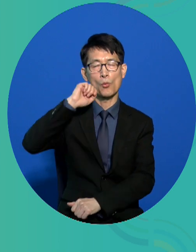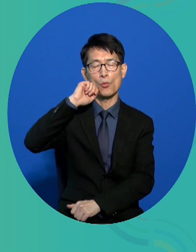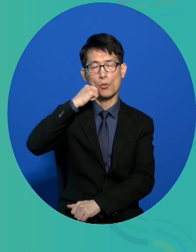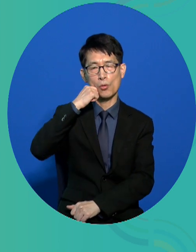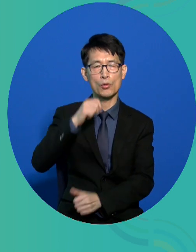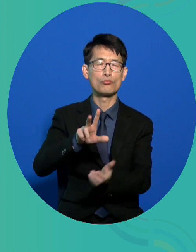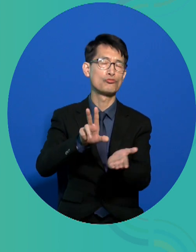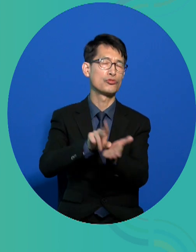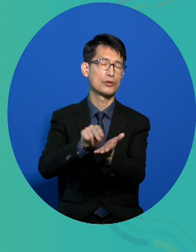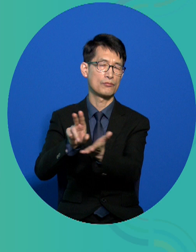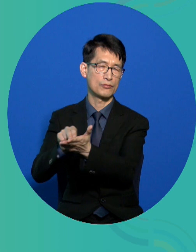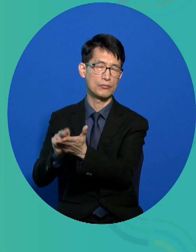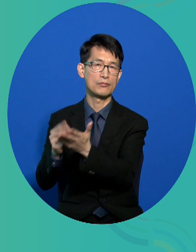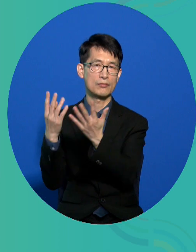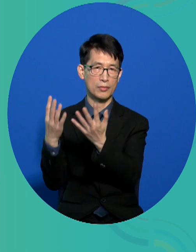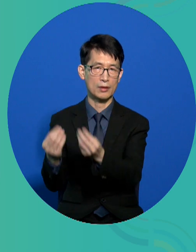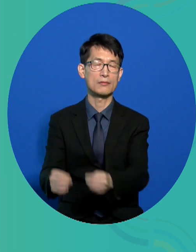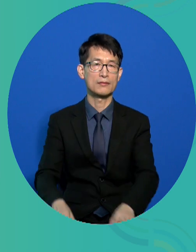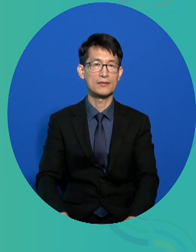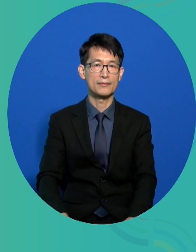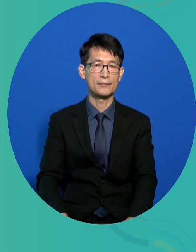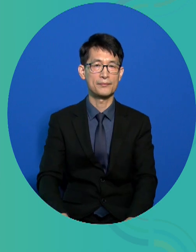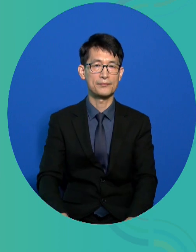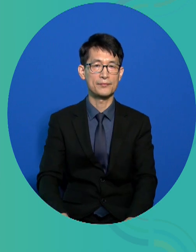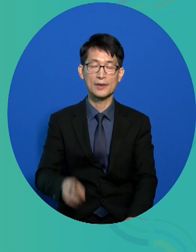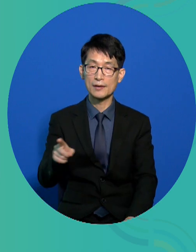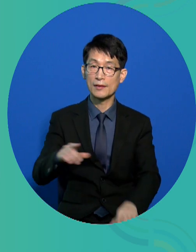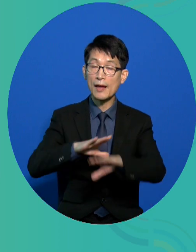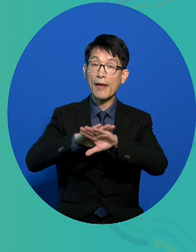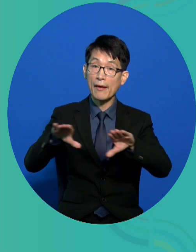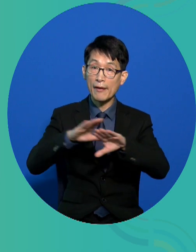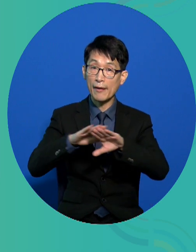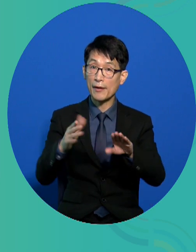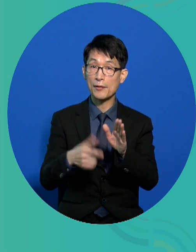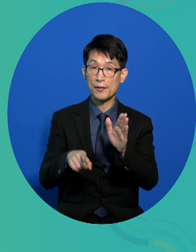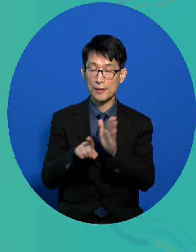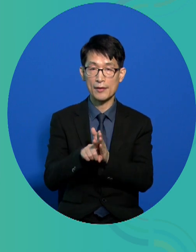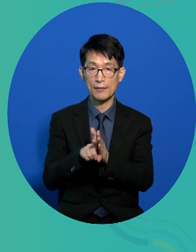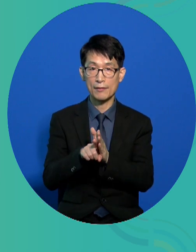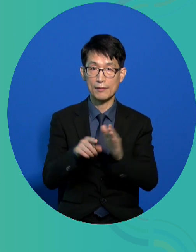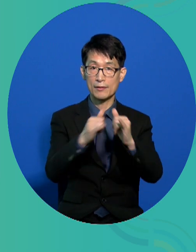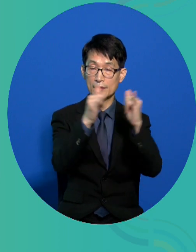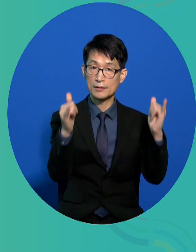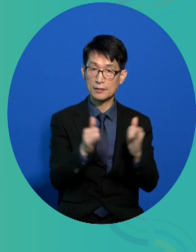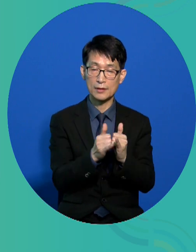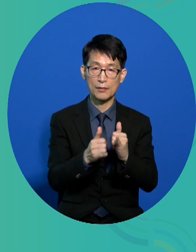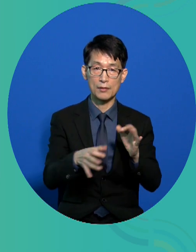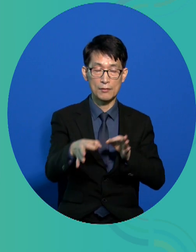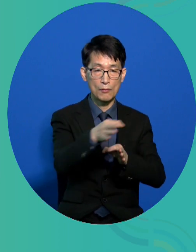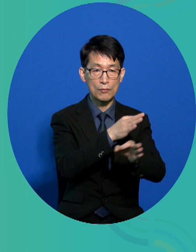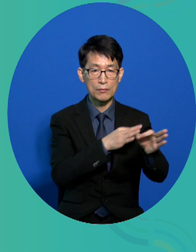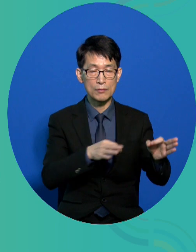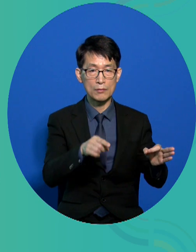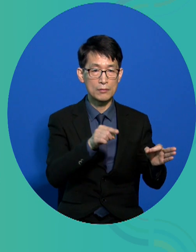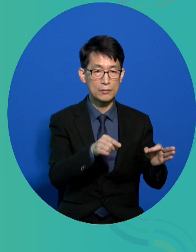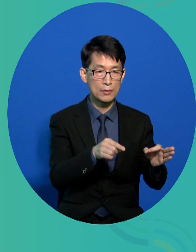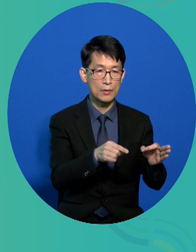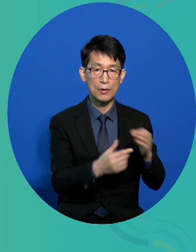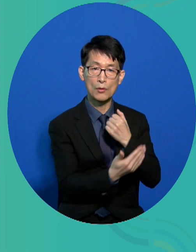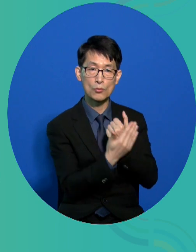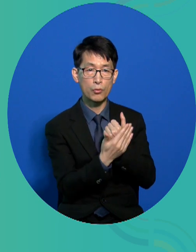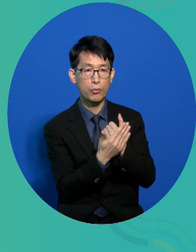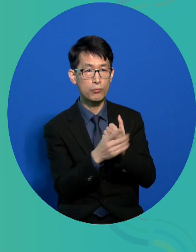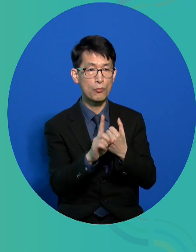some of the existing major problems when it comes to the right to mobility. But the social and